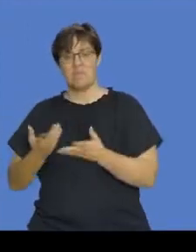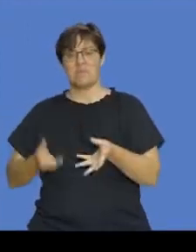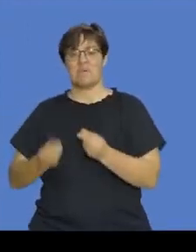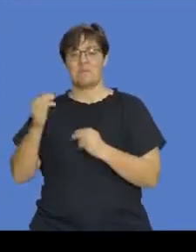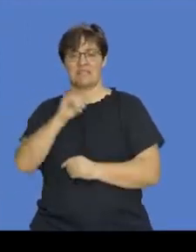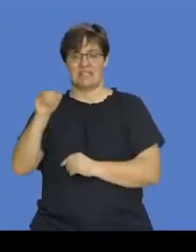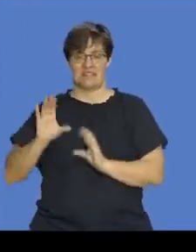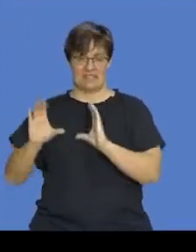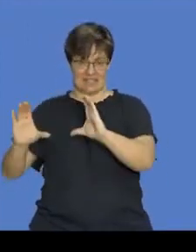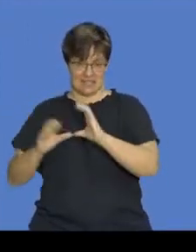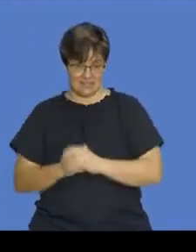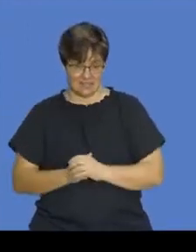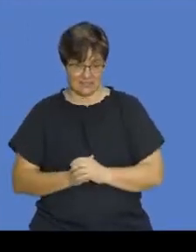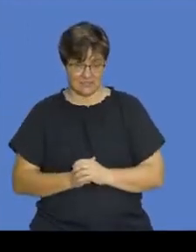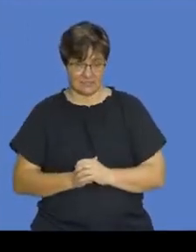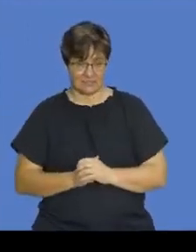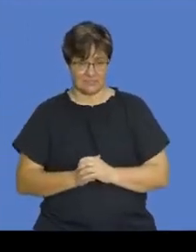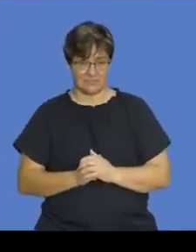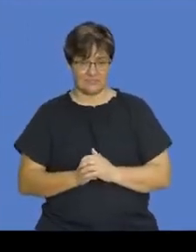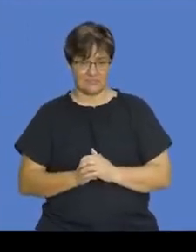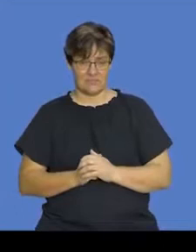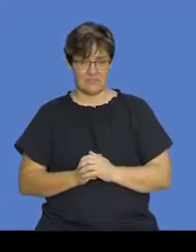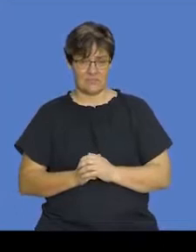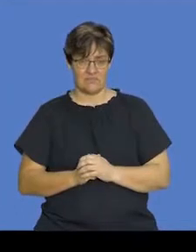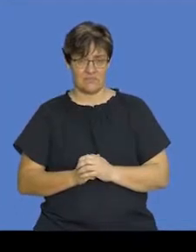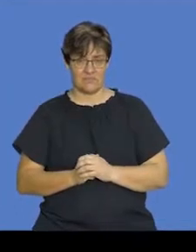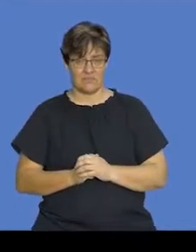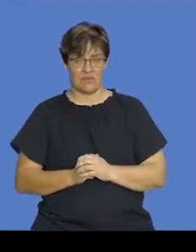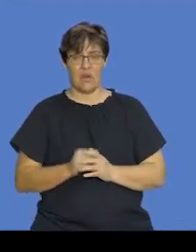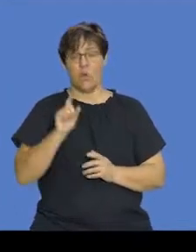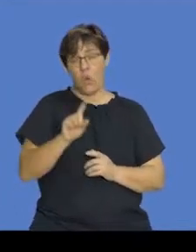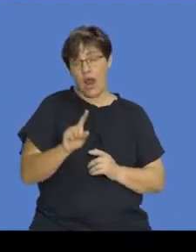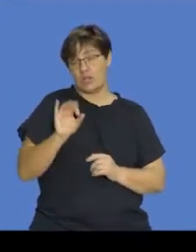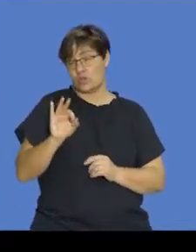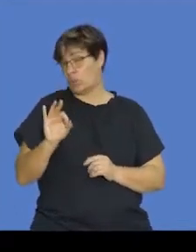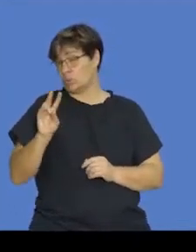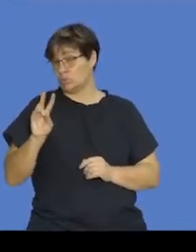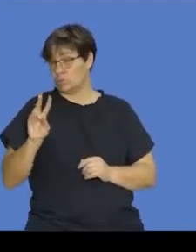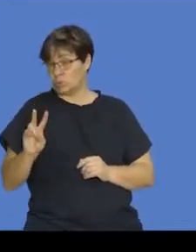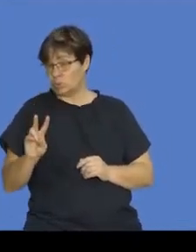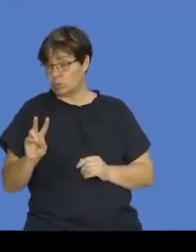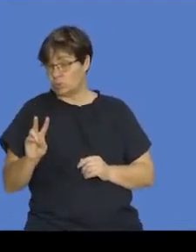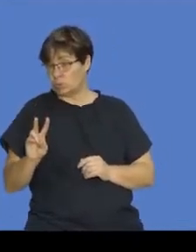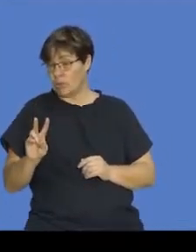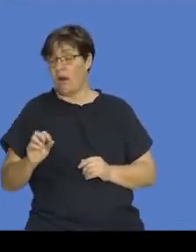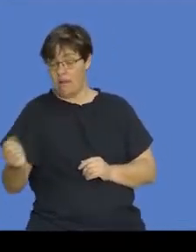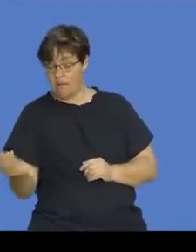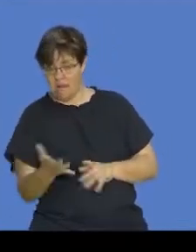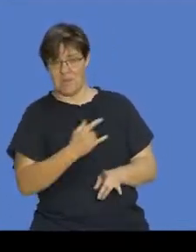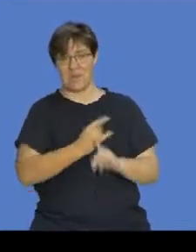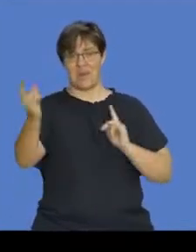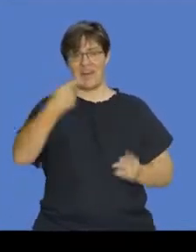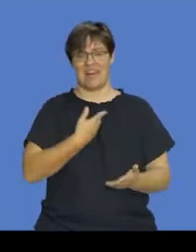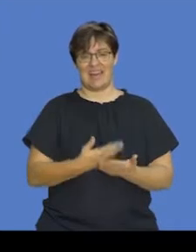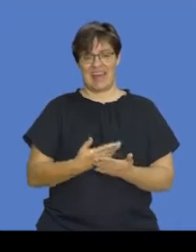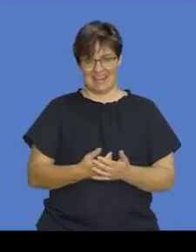slide or set Z. If you roll a 1, 3, or 2, you can be a winner